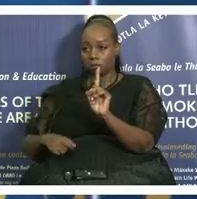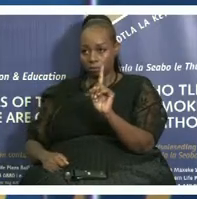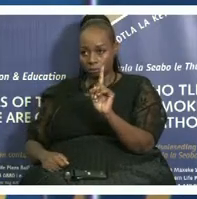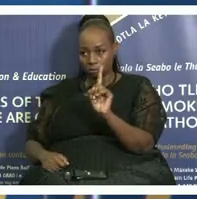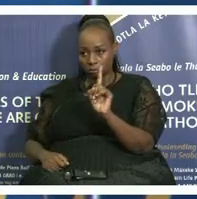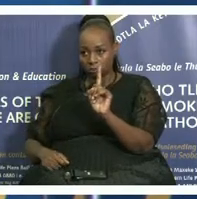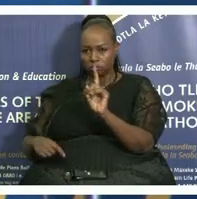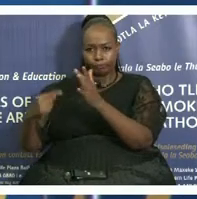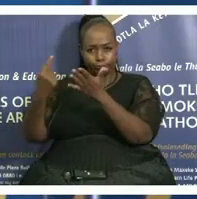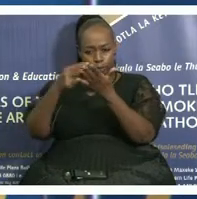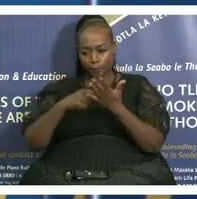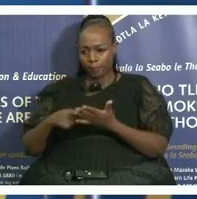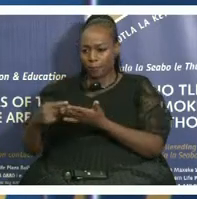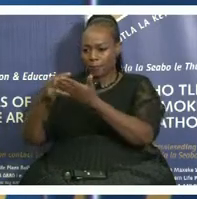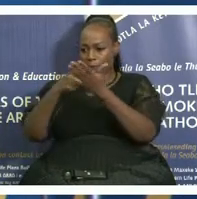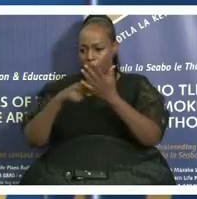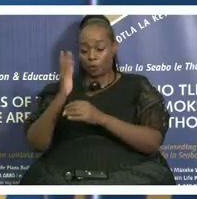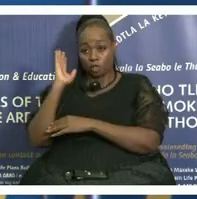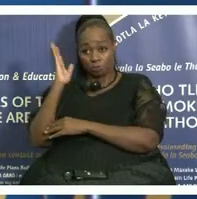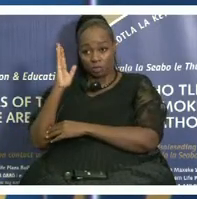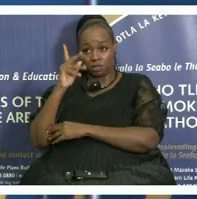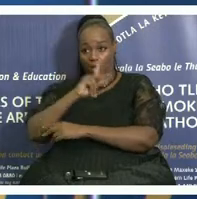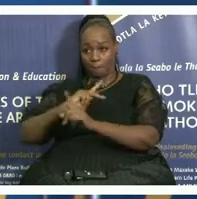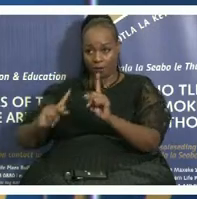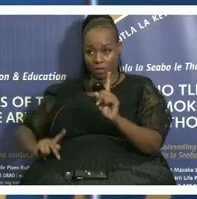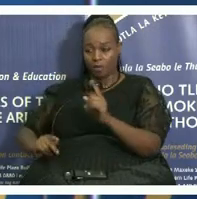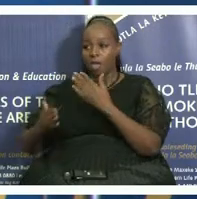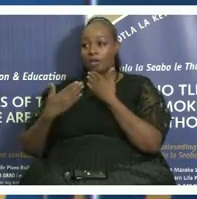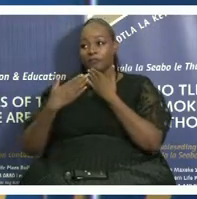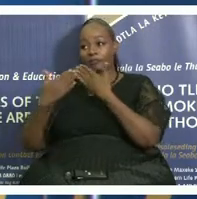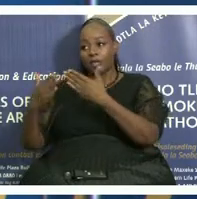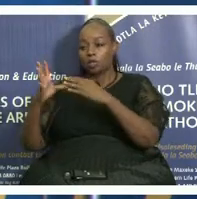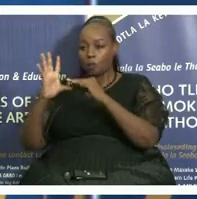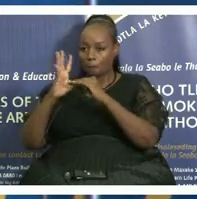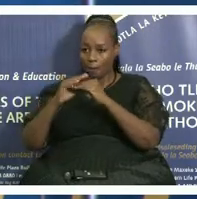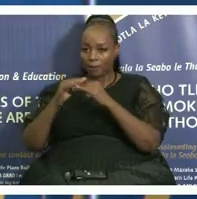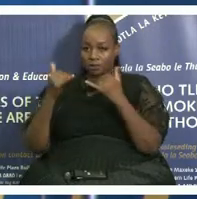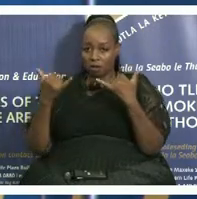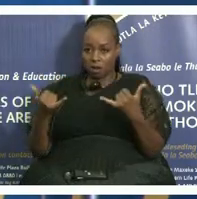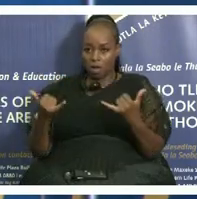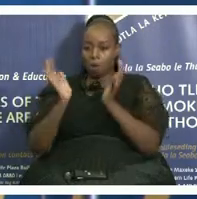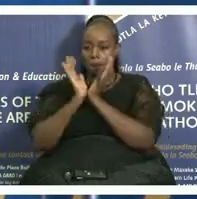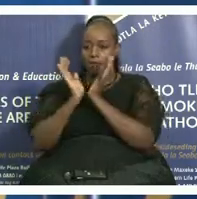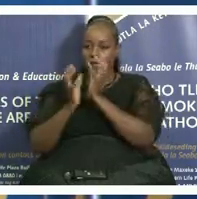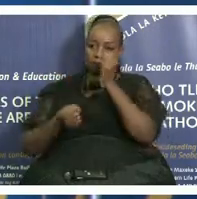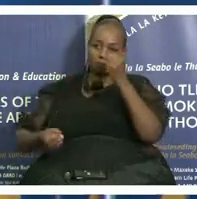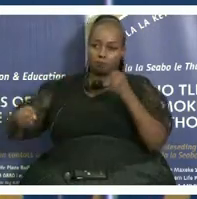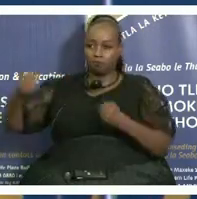the debate on SOPA. Thank you, honorable members. The House is adjourned.